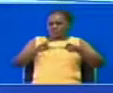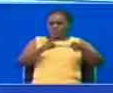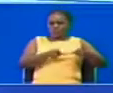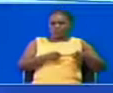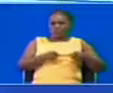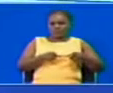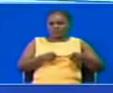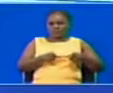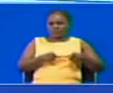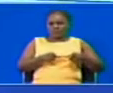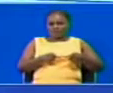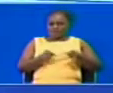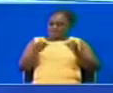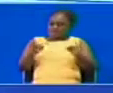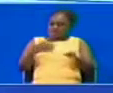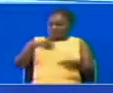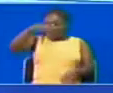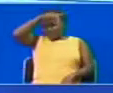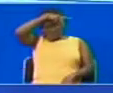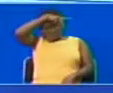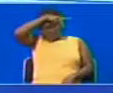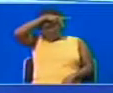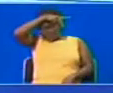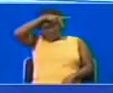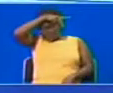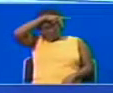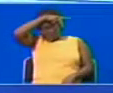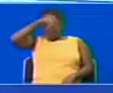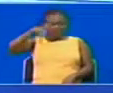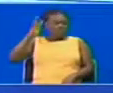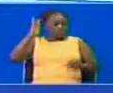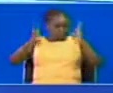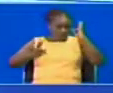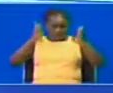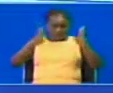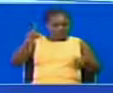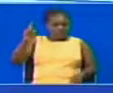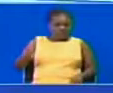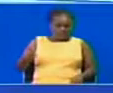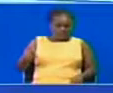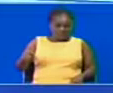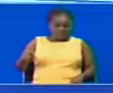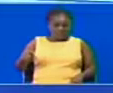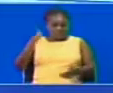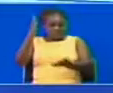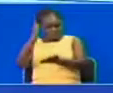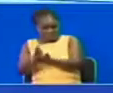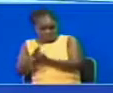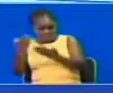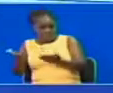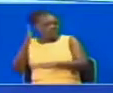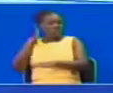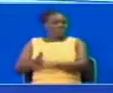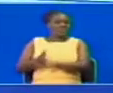of the consequences. So if you have a degree, you actually do have a reason to worry. Is it a credible degree? Is it fake? You will